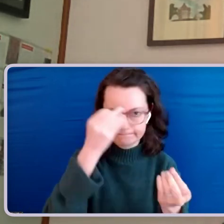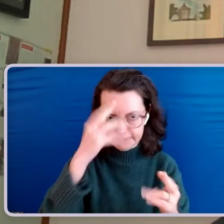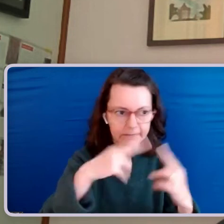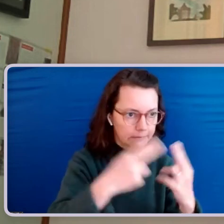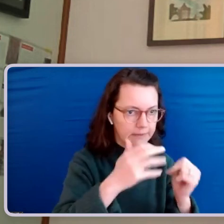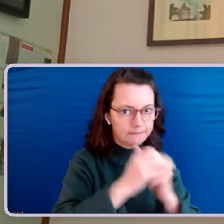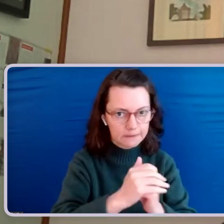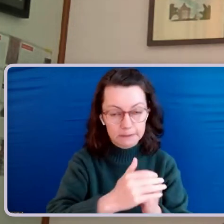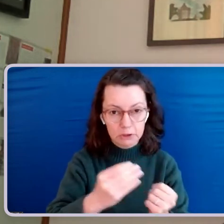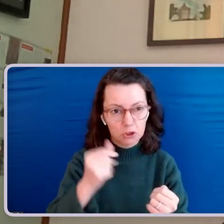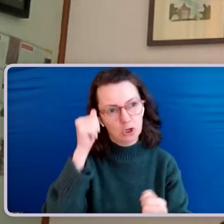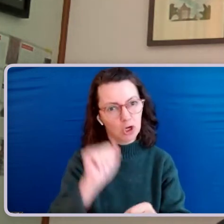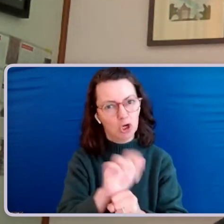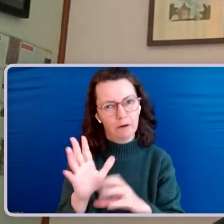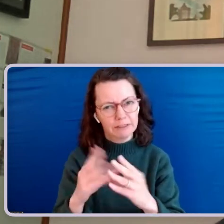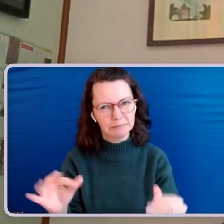that